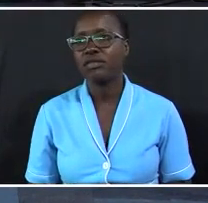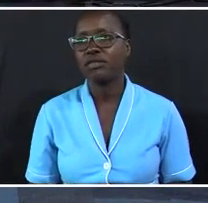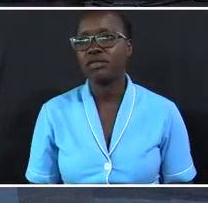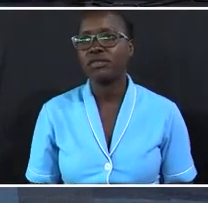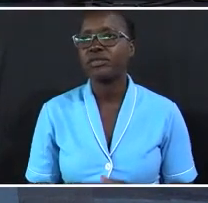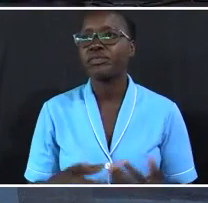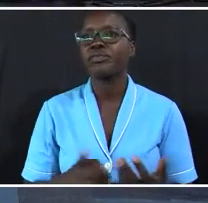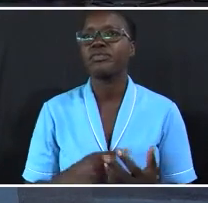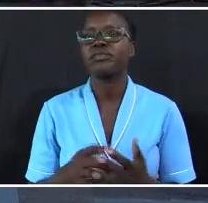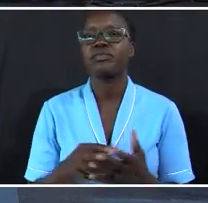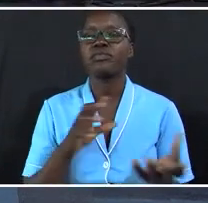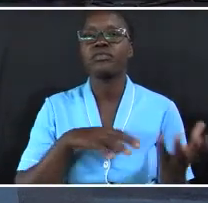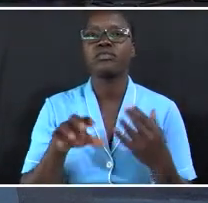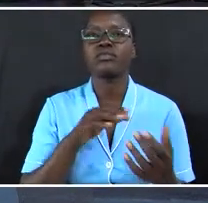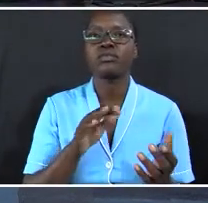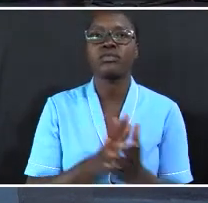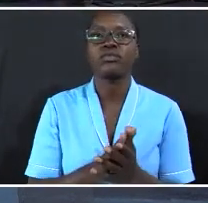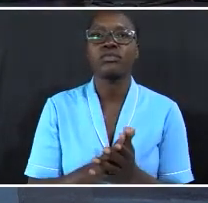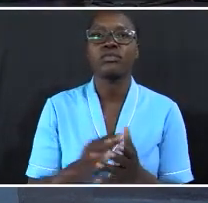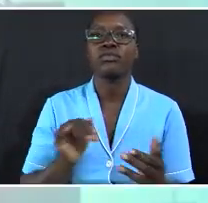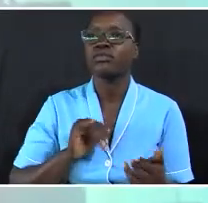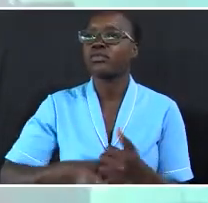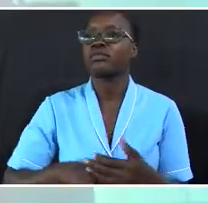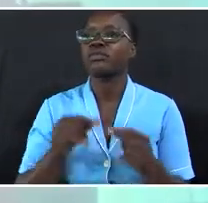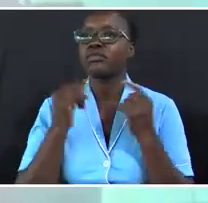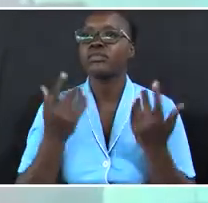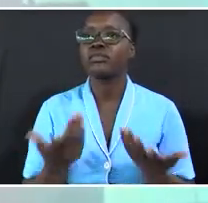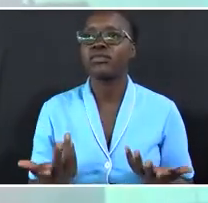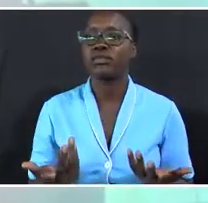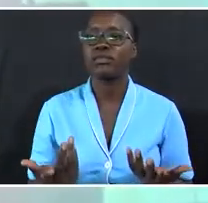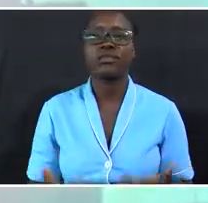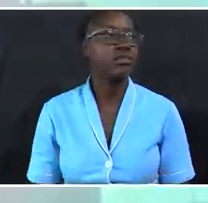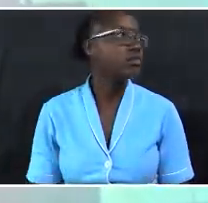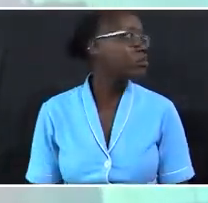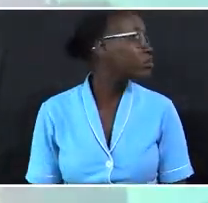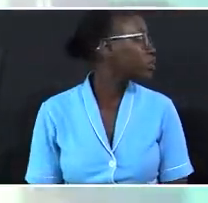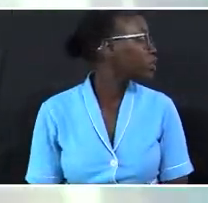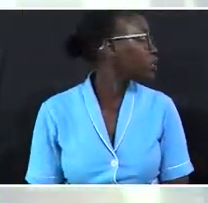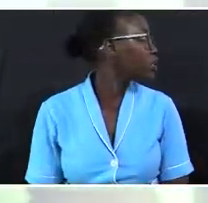How many have been confused for shepherdesses? Only me.